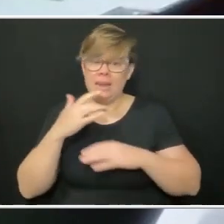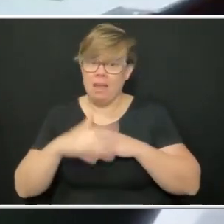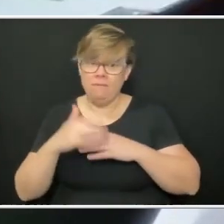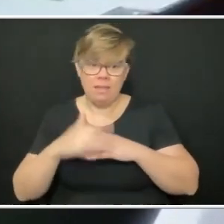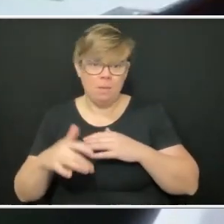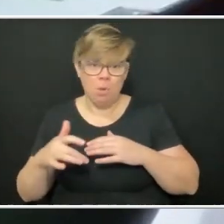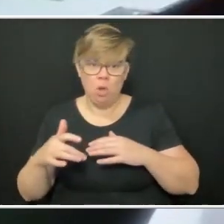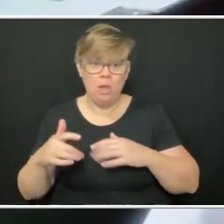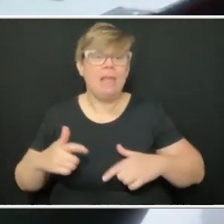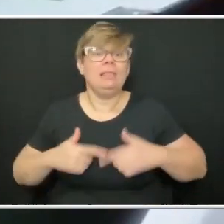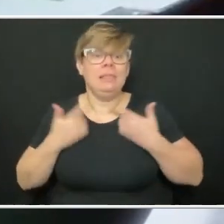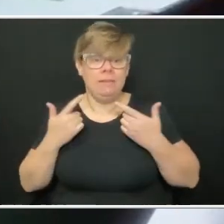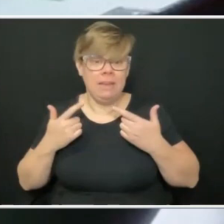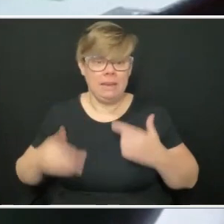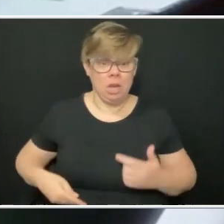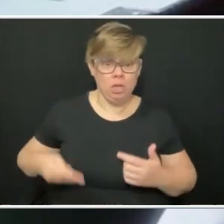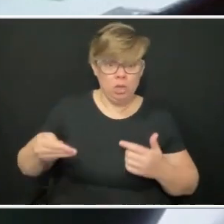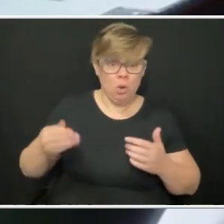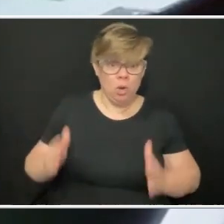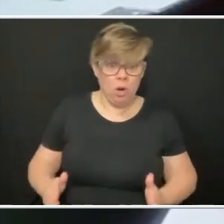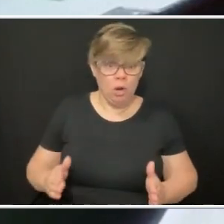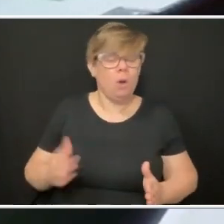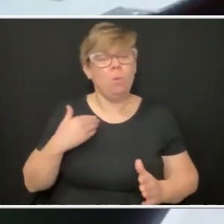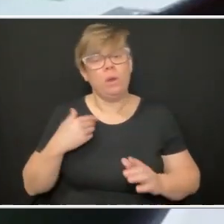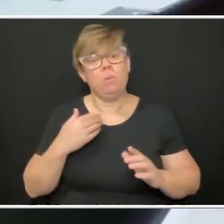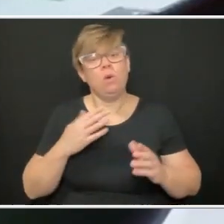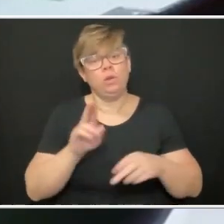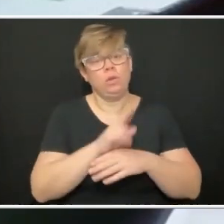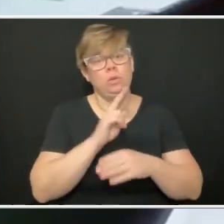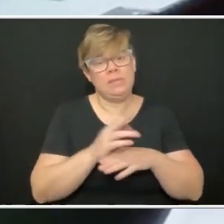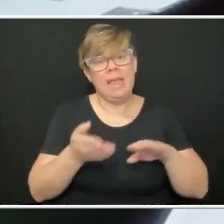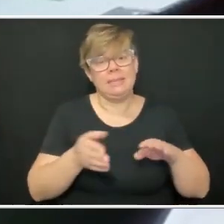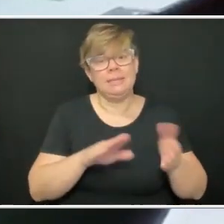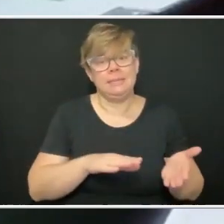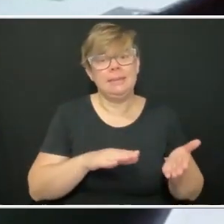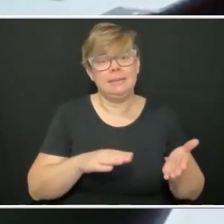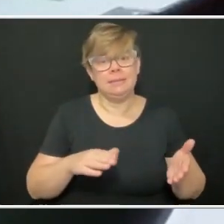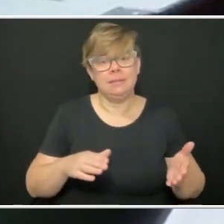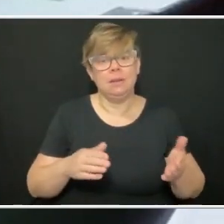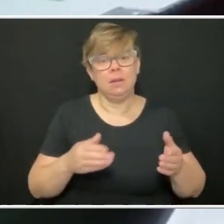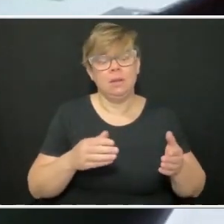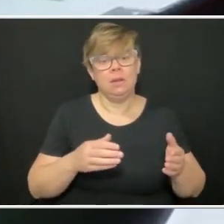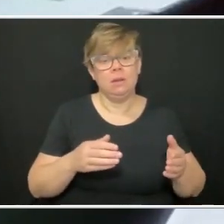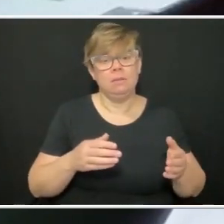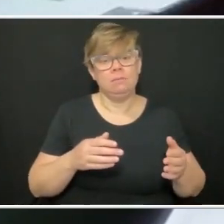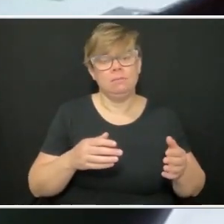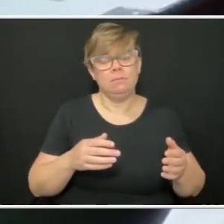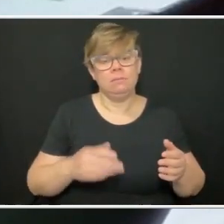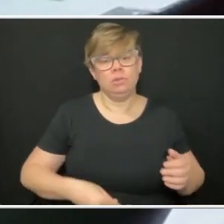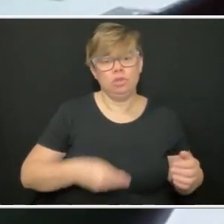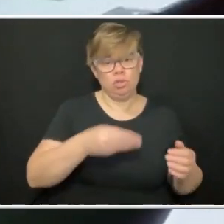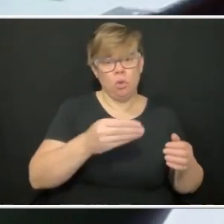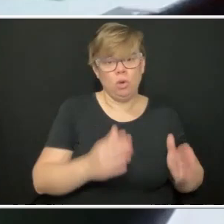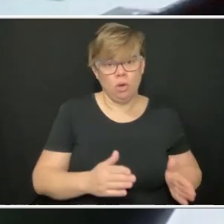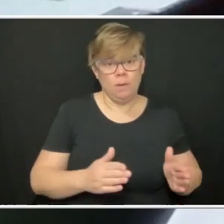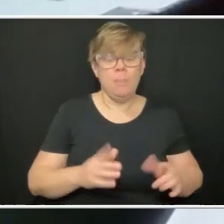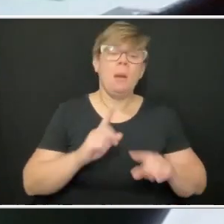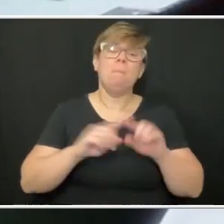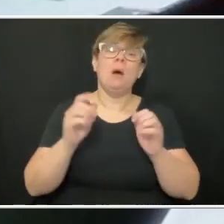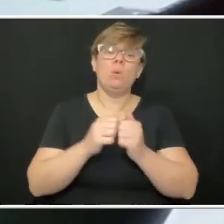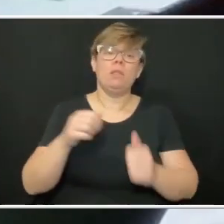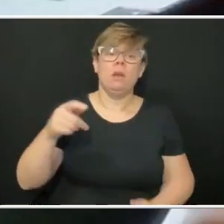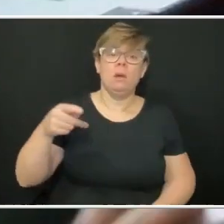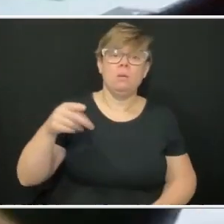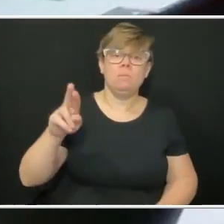route. For kiddos like Brendon, where because of the prune belly, you can pretty much fit most size of the